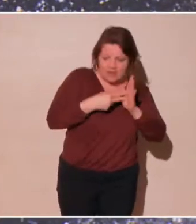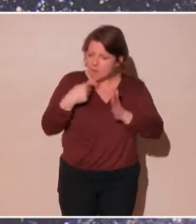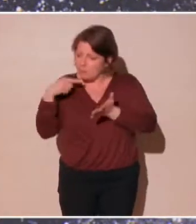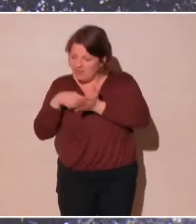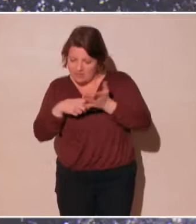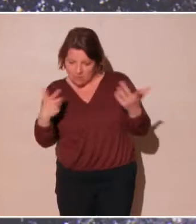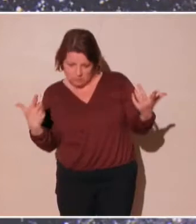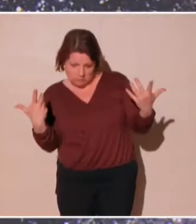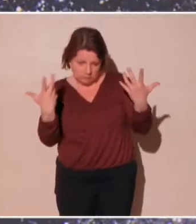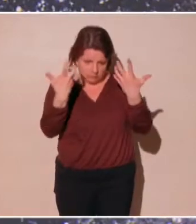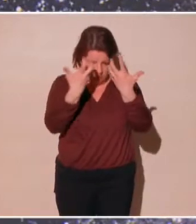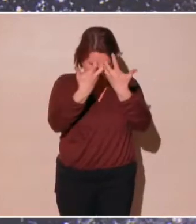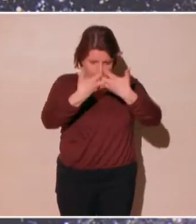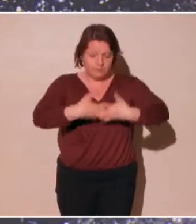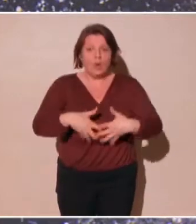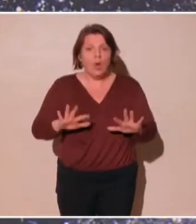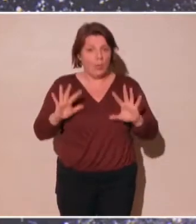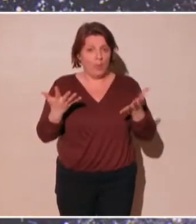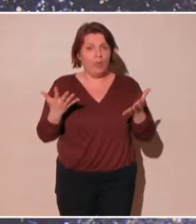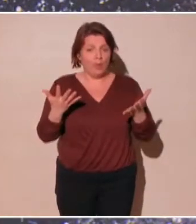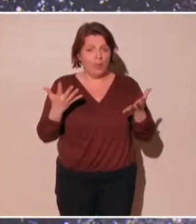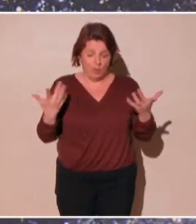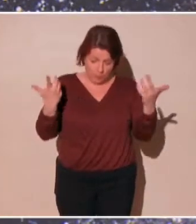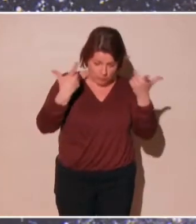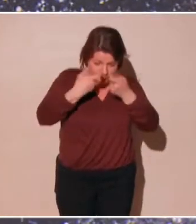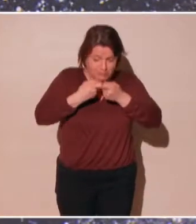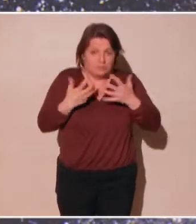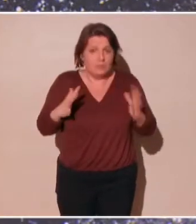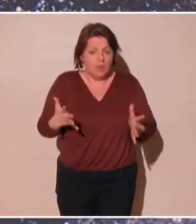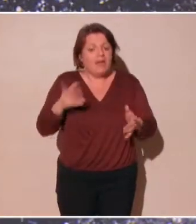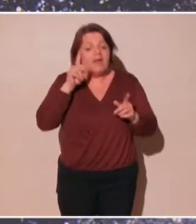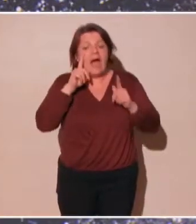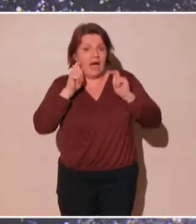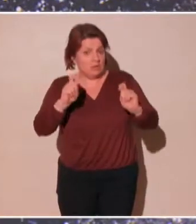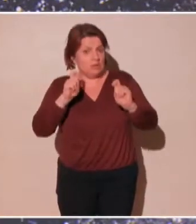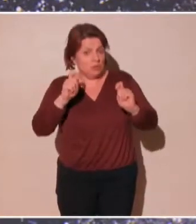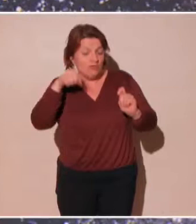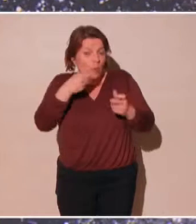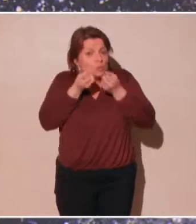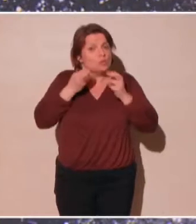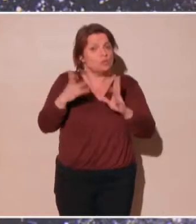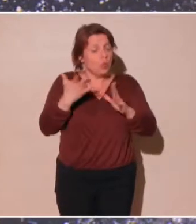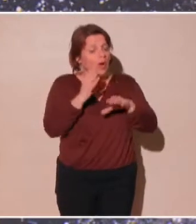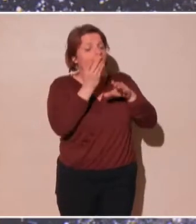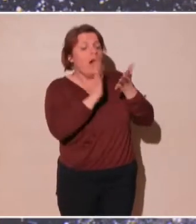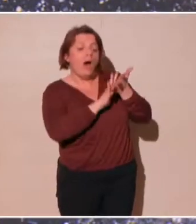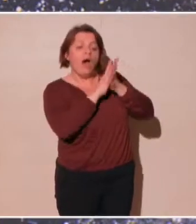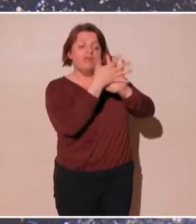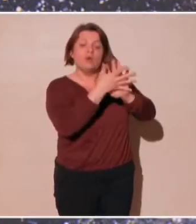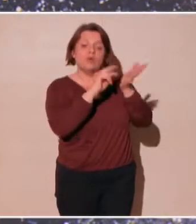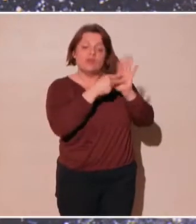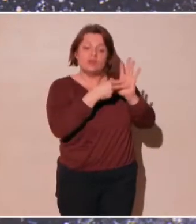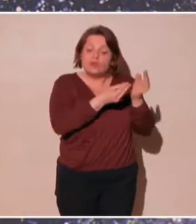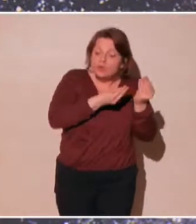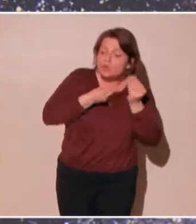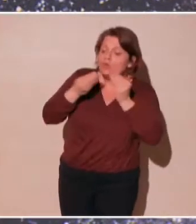can articulate techniques and our values, but we also need to make sure that these technical evolutions never tamper